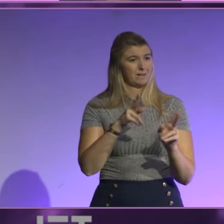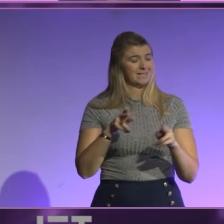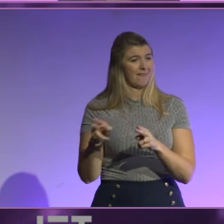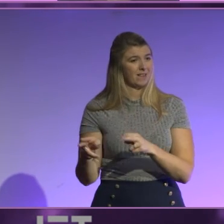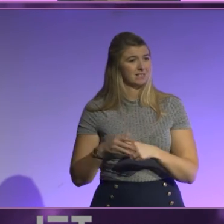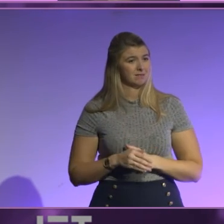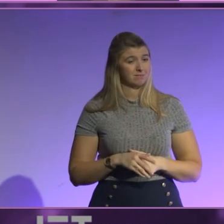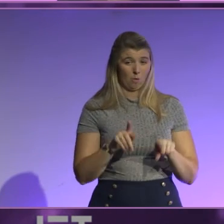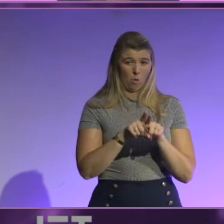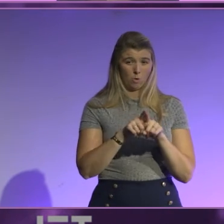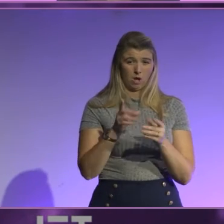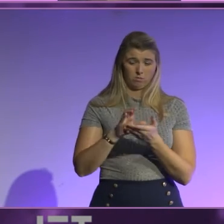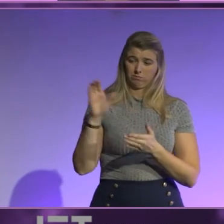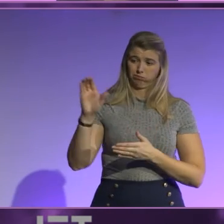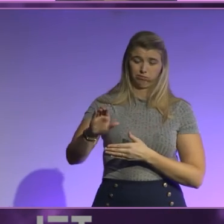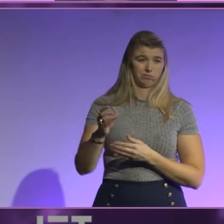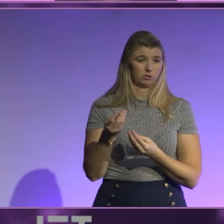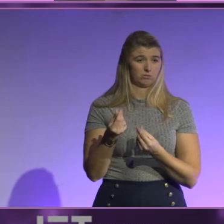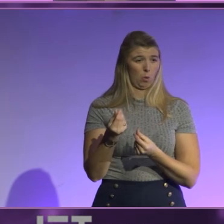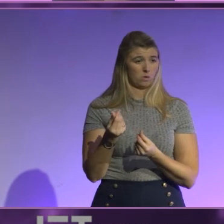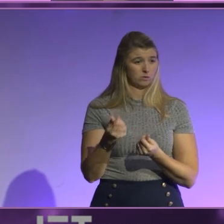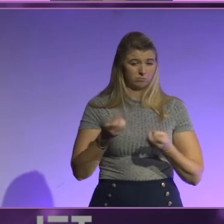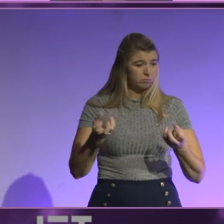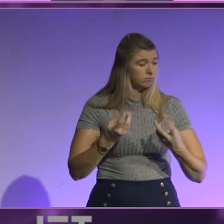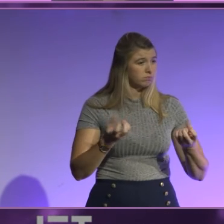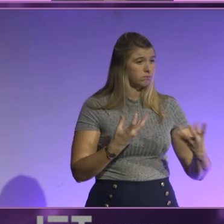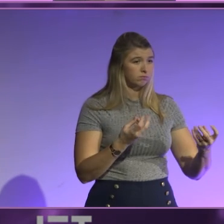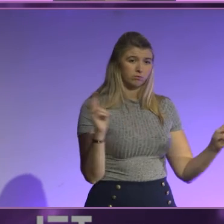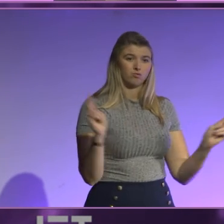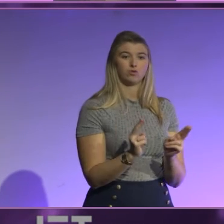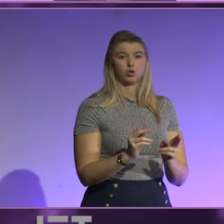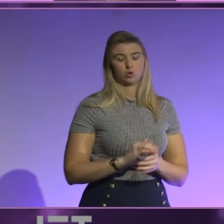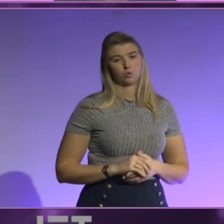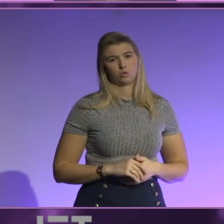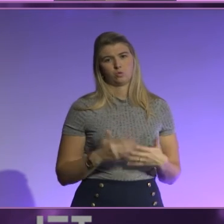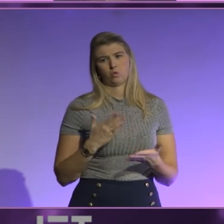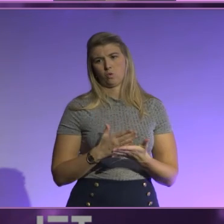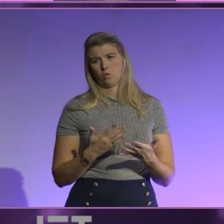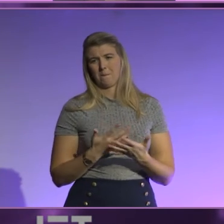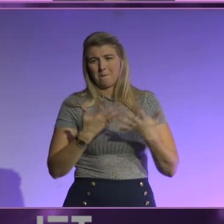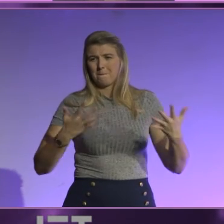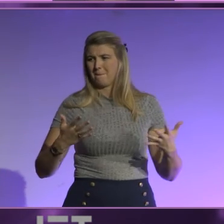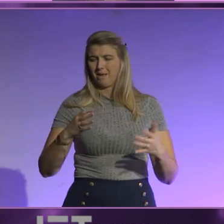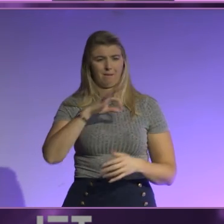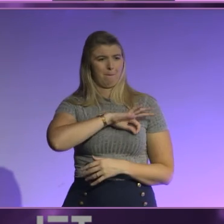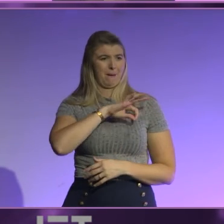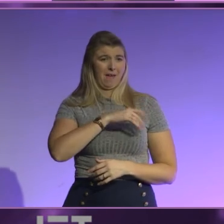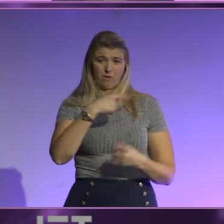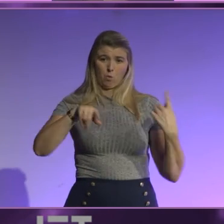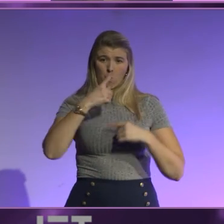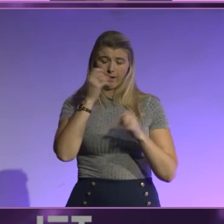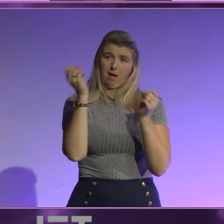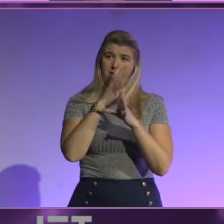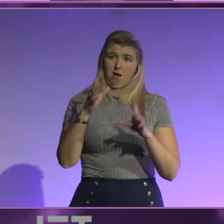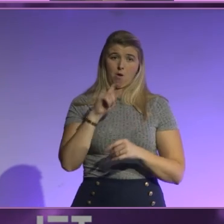billions of dollars of costs that are associated with it. So that's a real big benefit that we can see coming down the road.